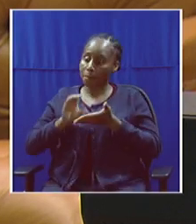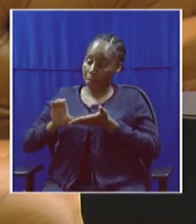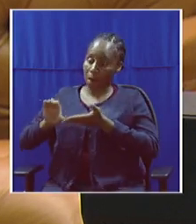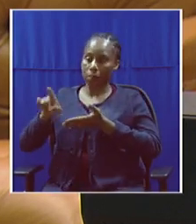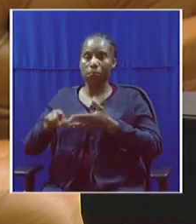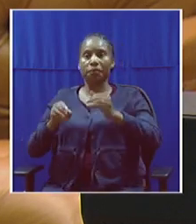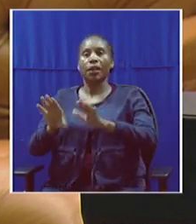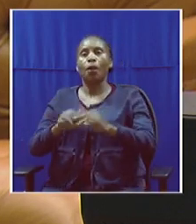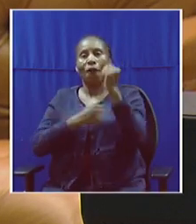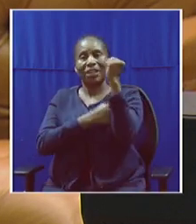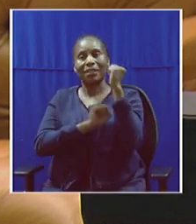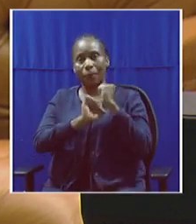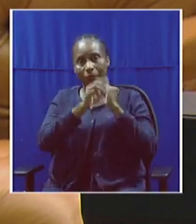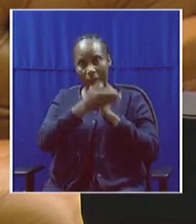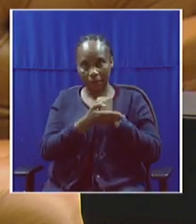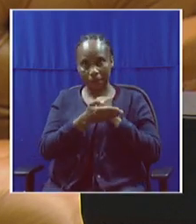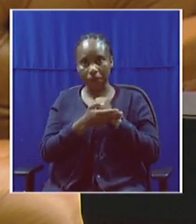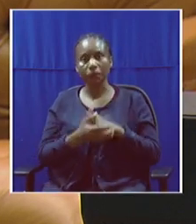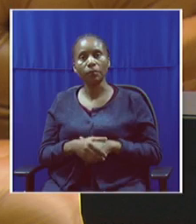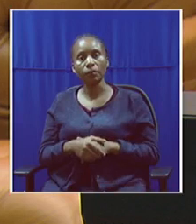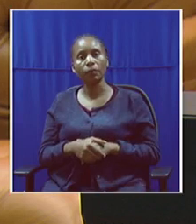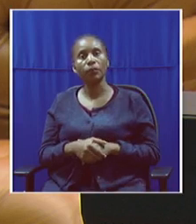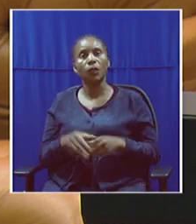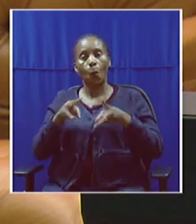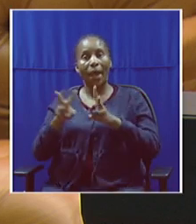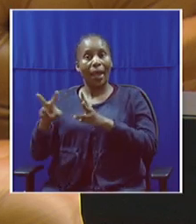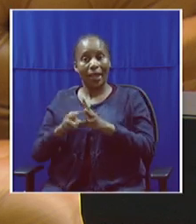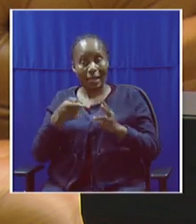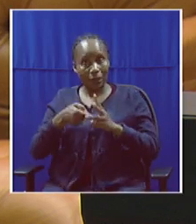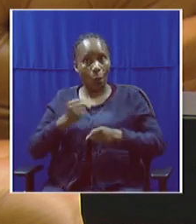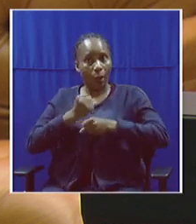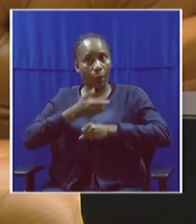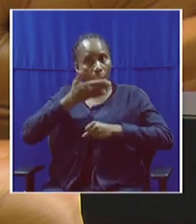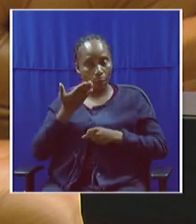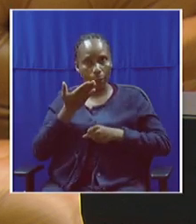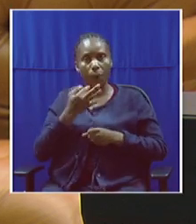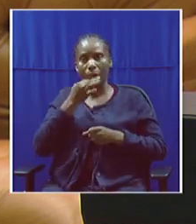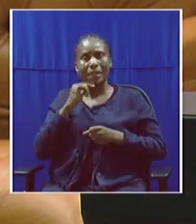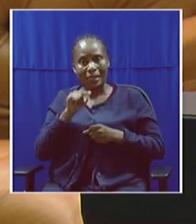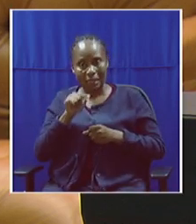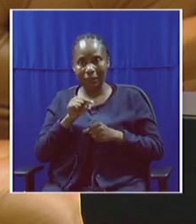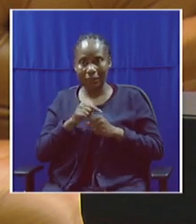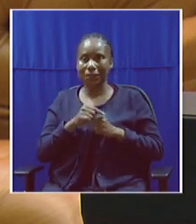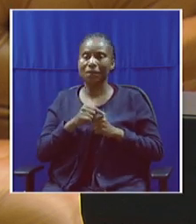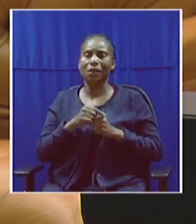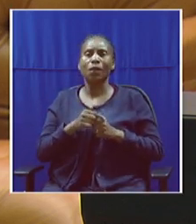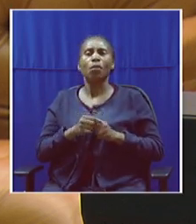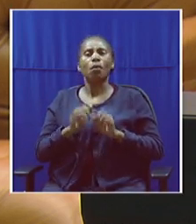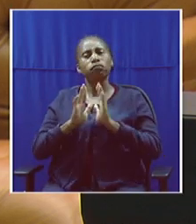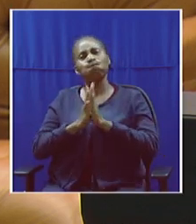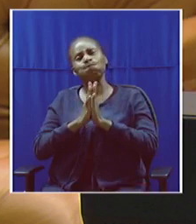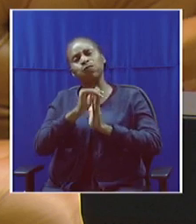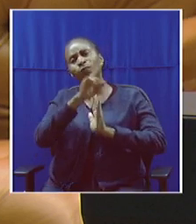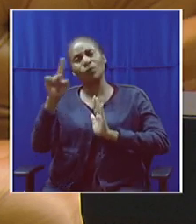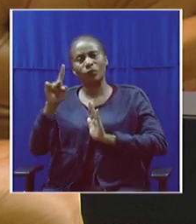legal mechanisms is are undertaken to discourage Rogue CPA Executives